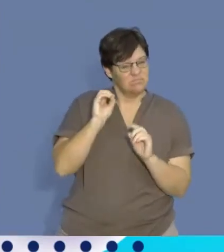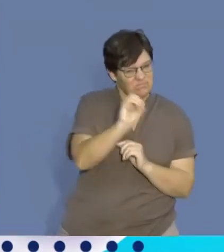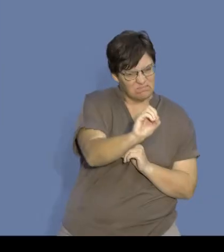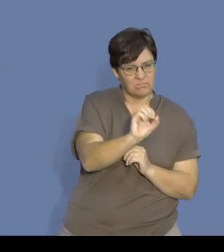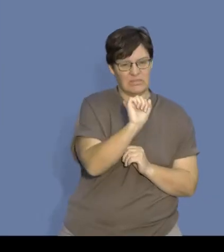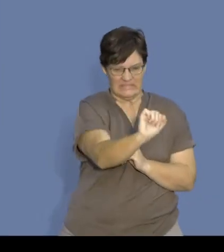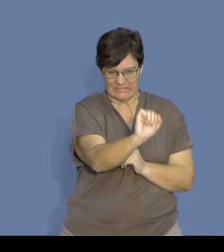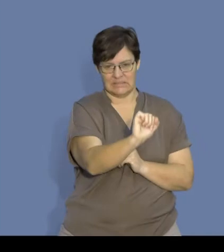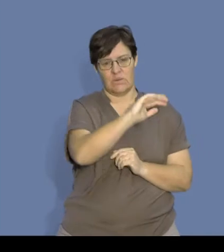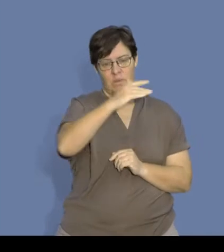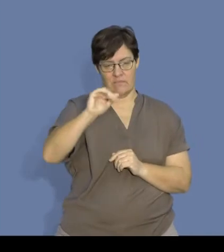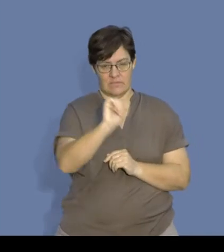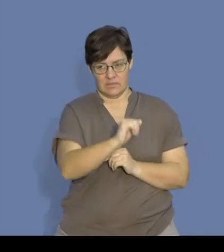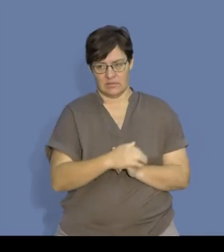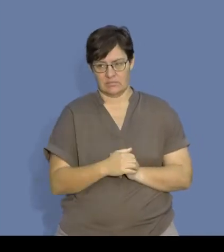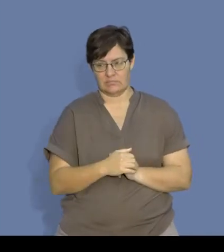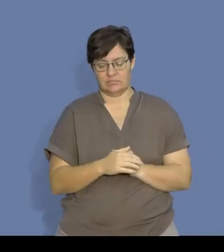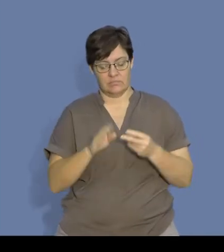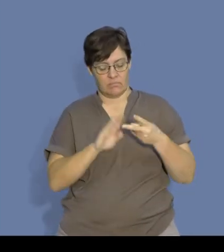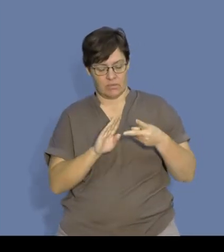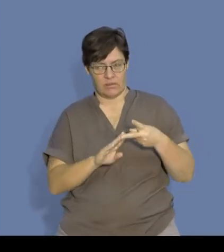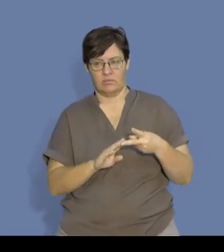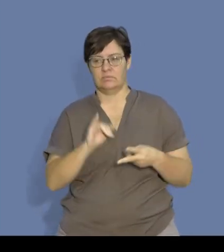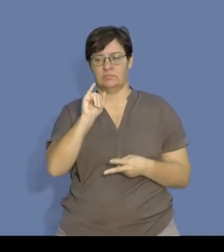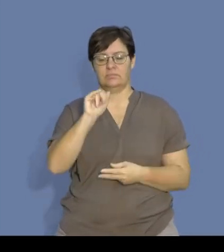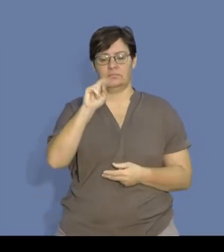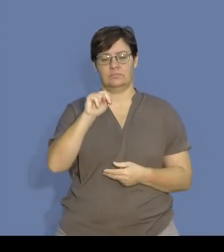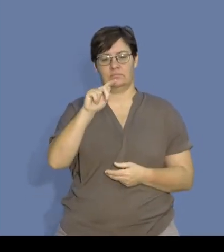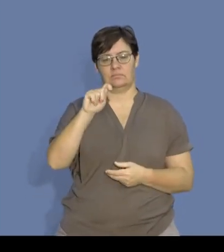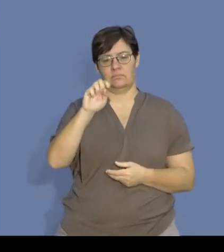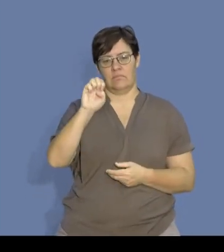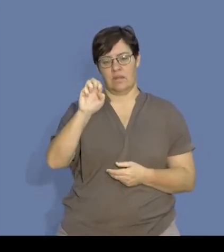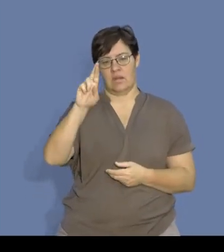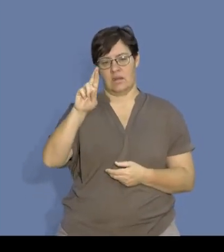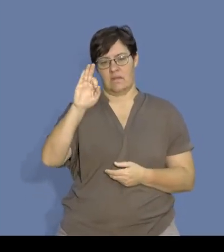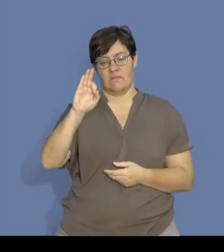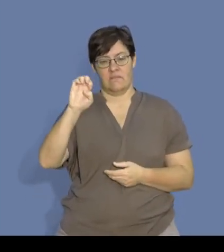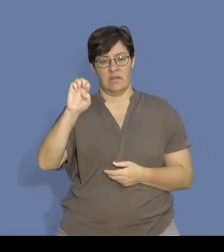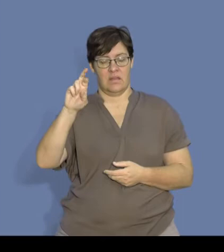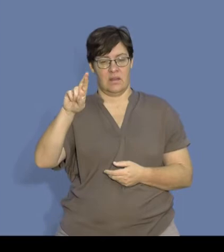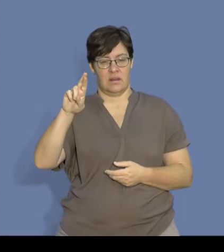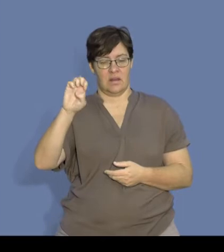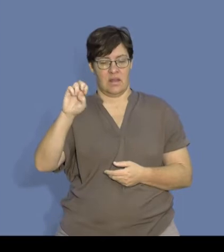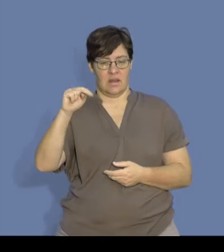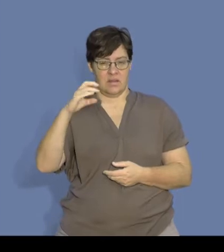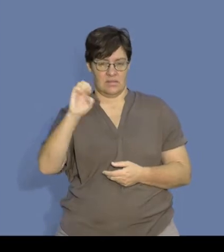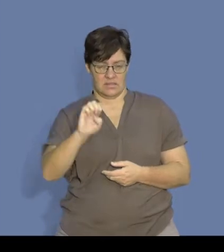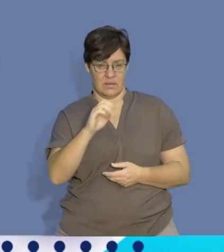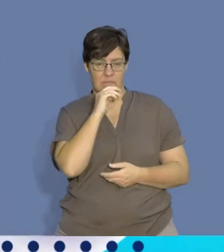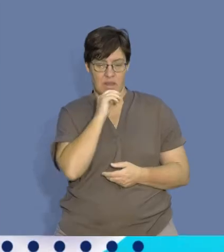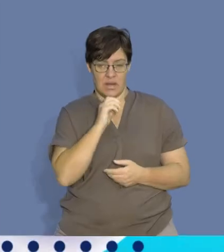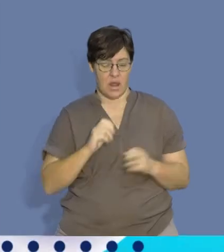waves. The other one is interference. Now, interference is when two waves